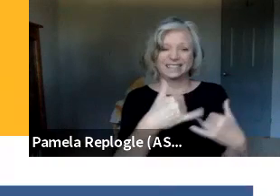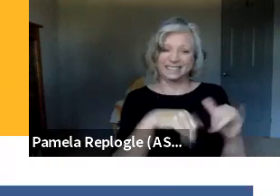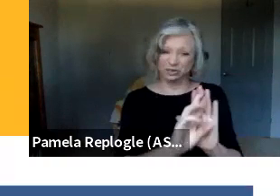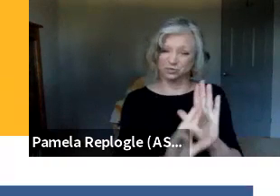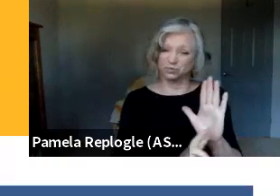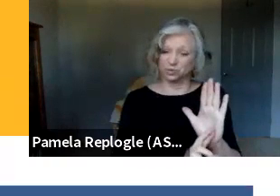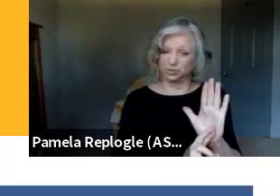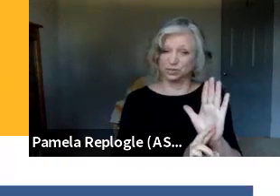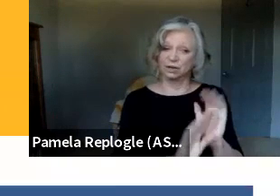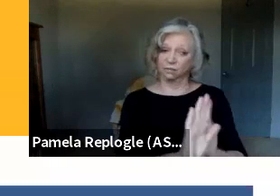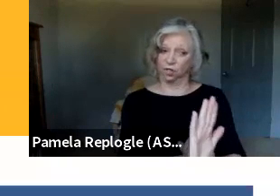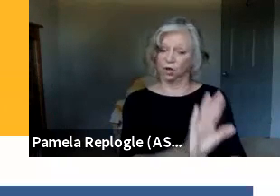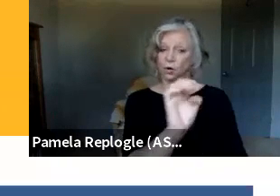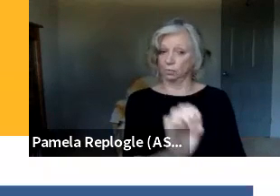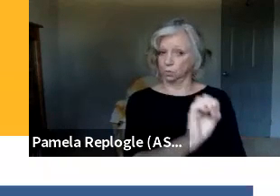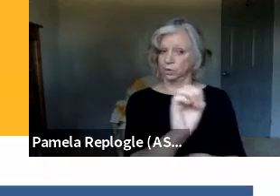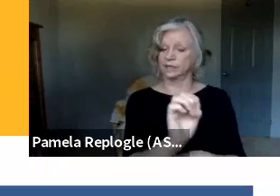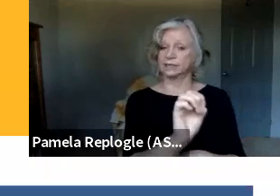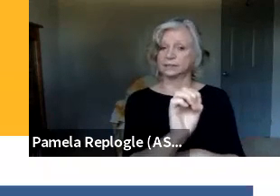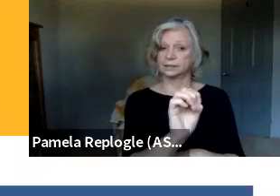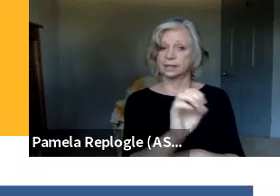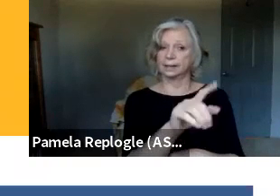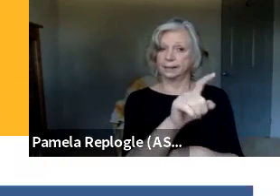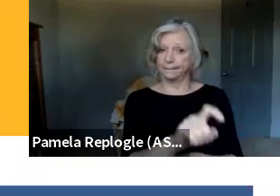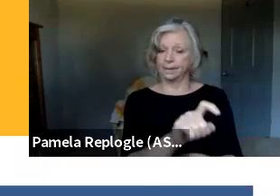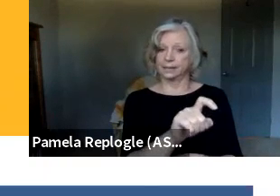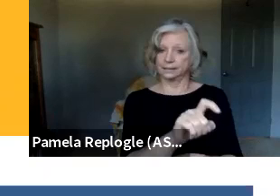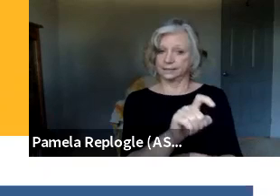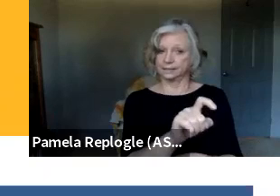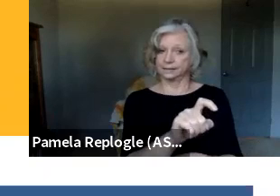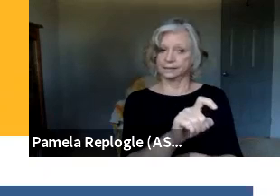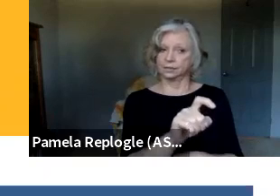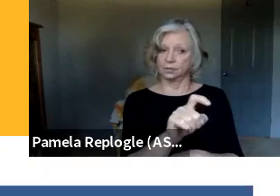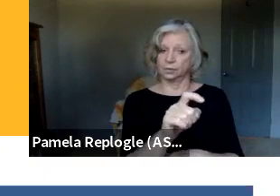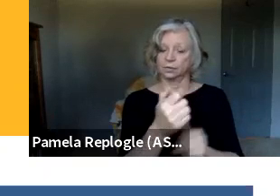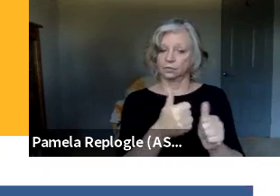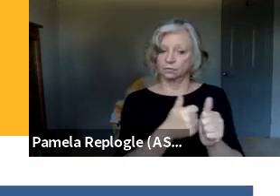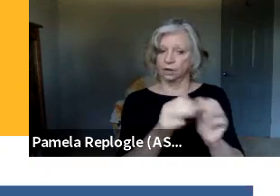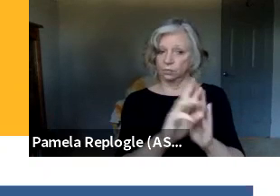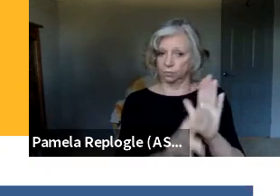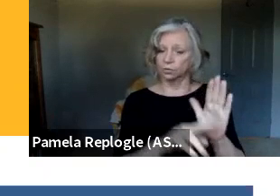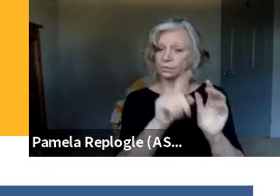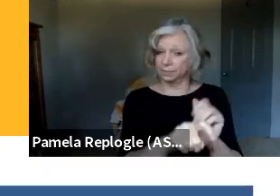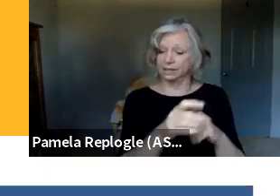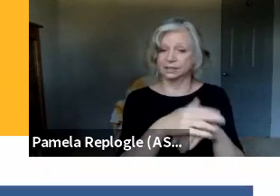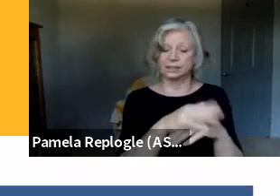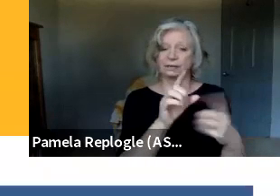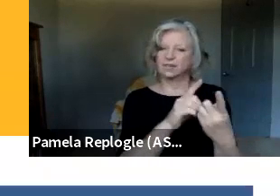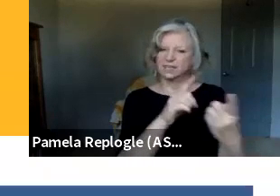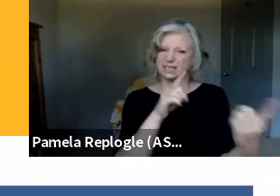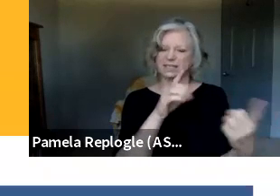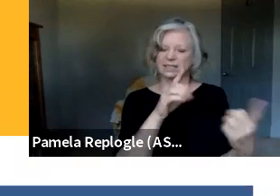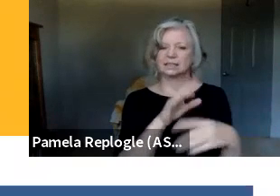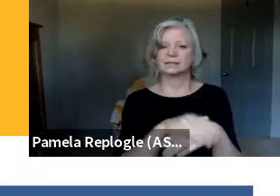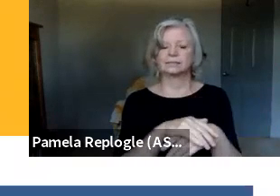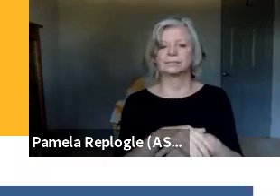for employees that employers must abide by, where there might be some restrictions for physical distancing in particular.